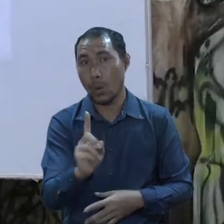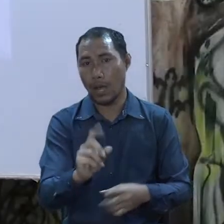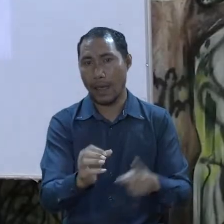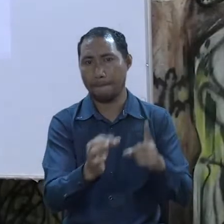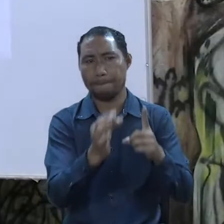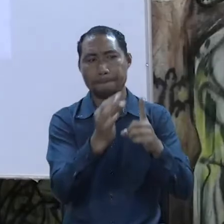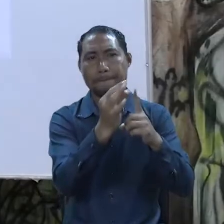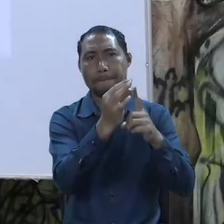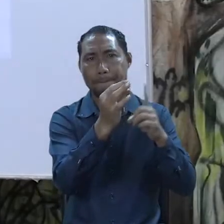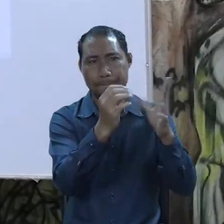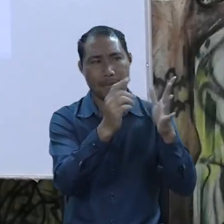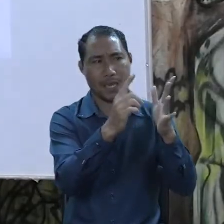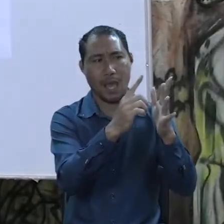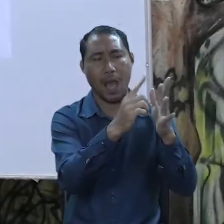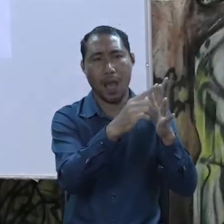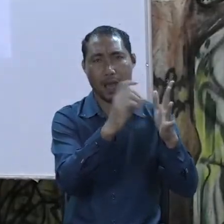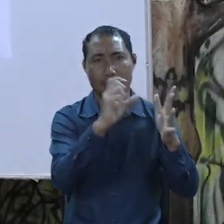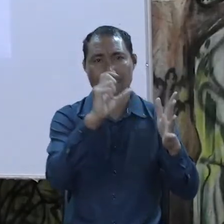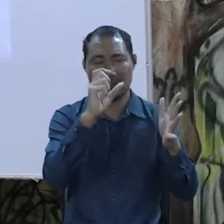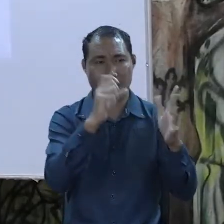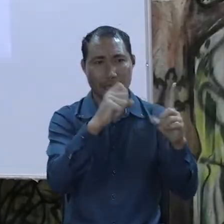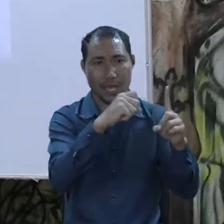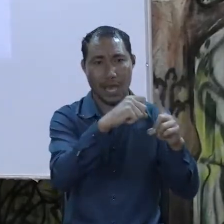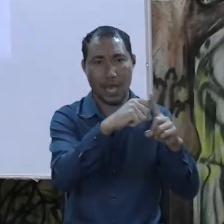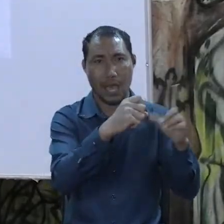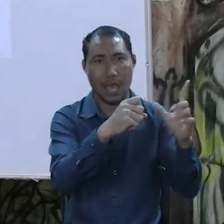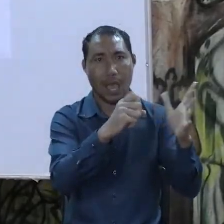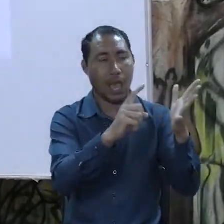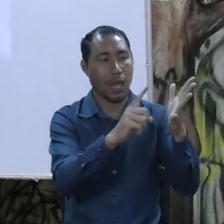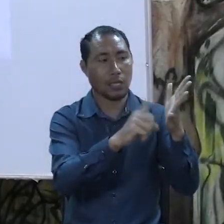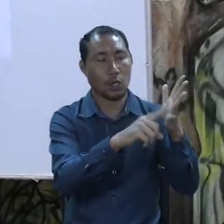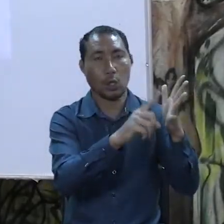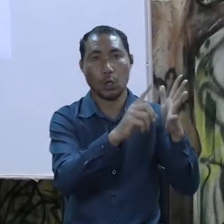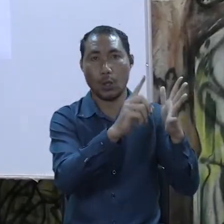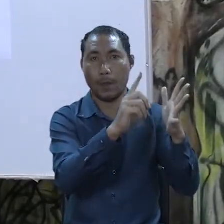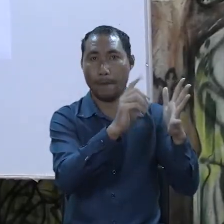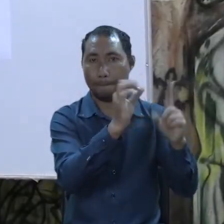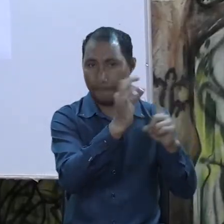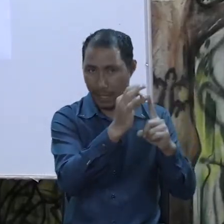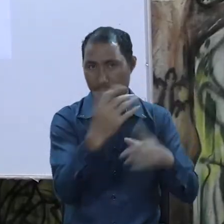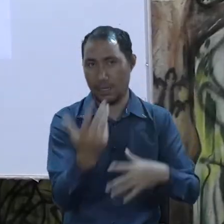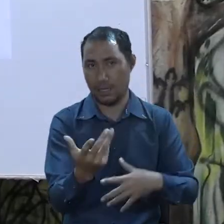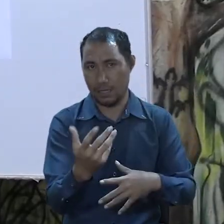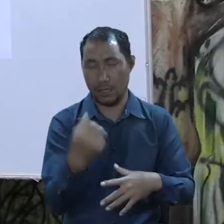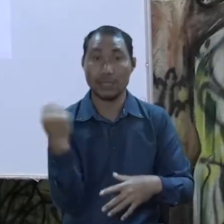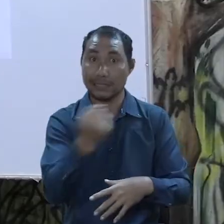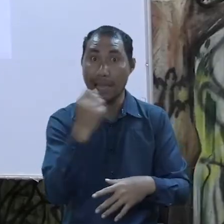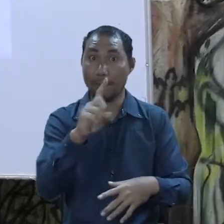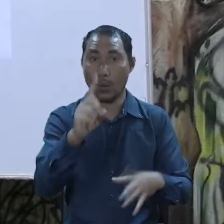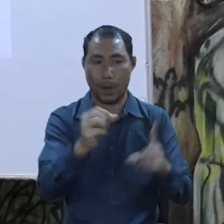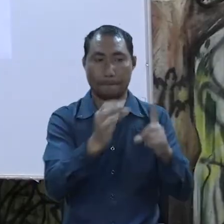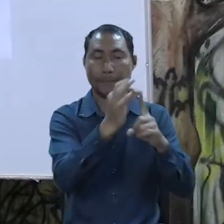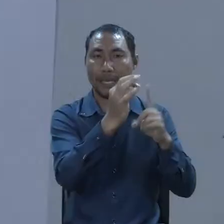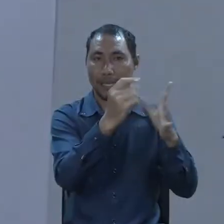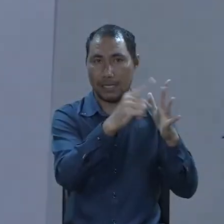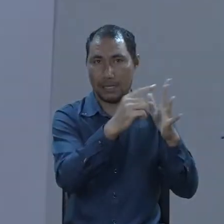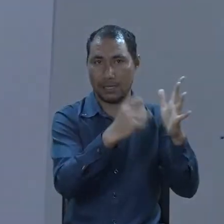a pickaxe. Fasamoina ole piki.